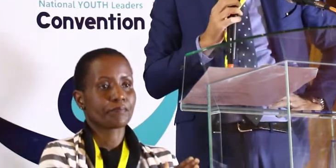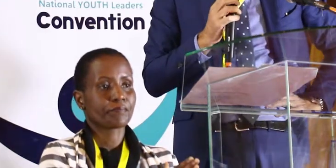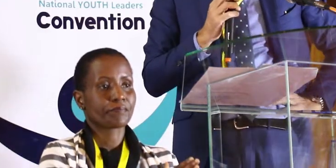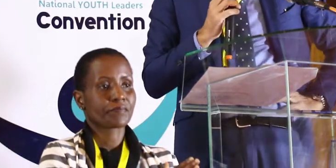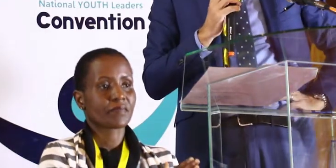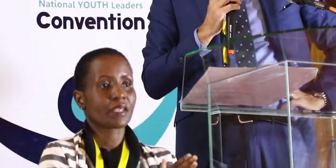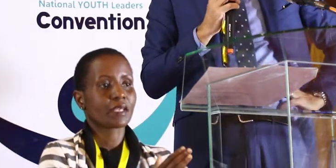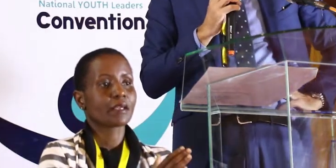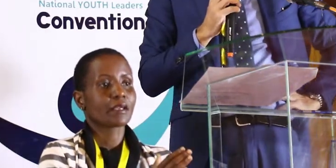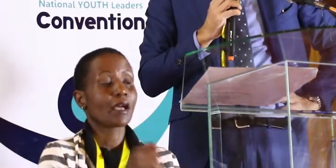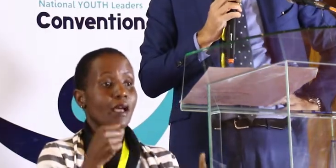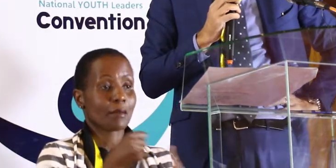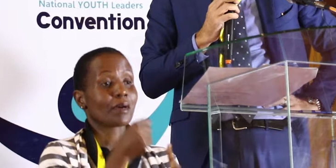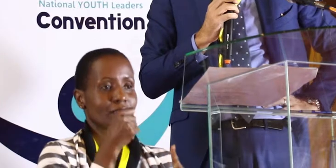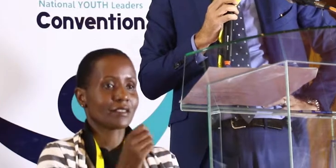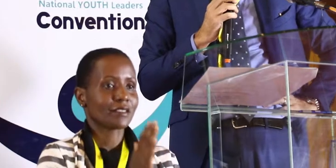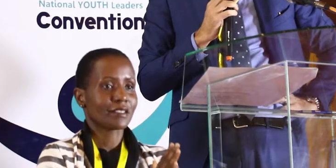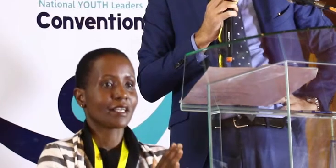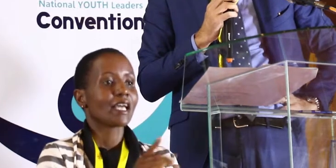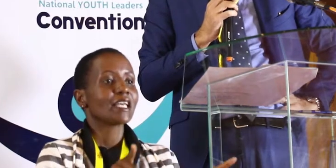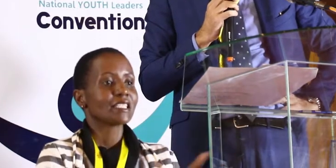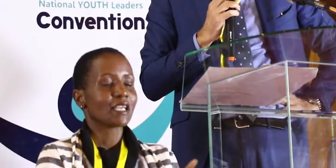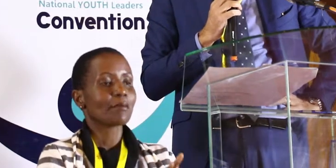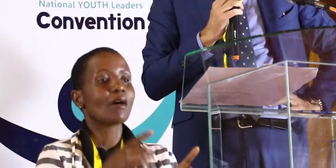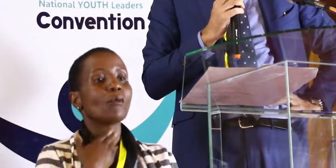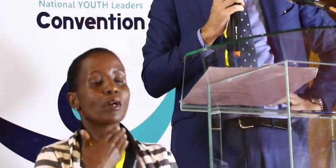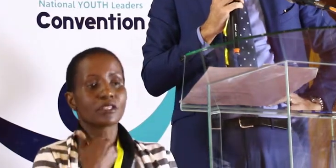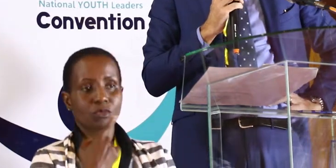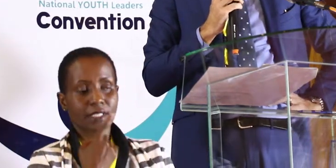I would also like to say that